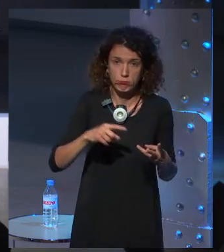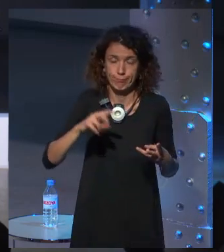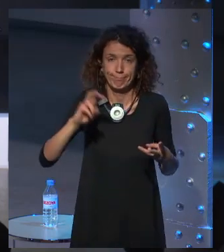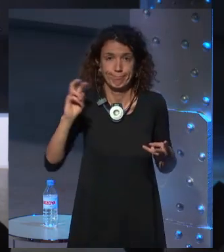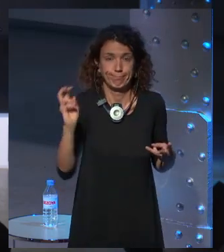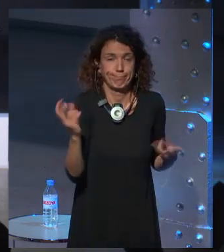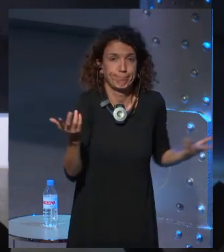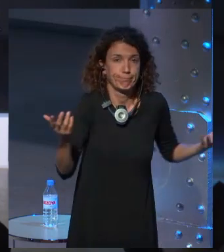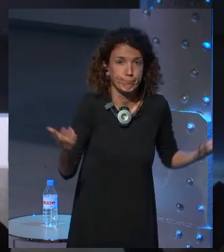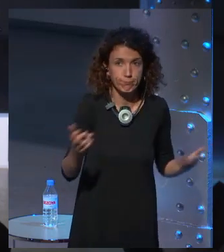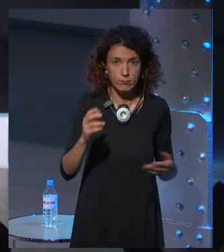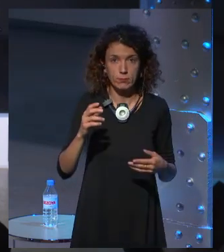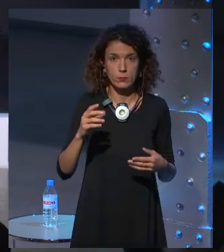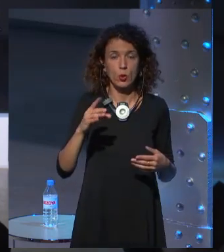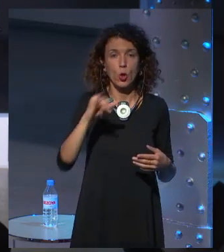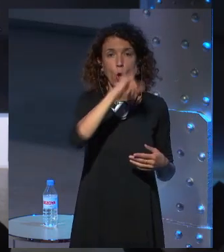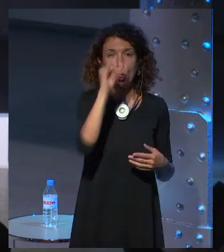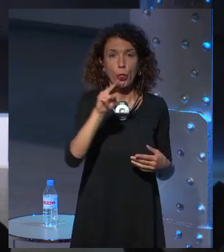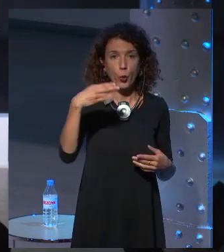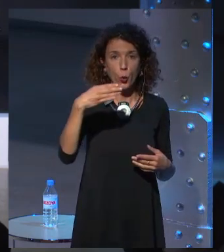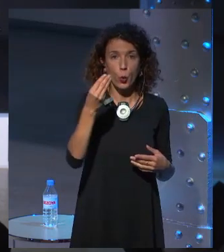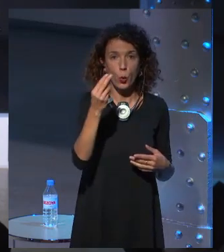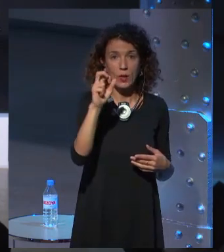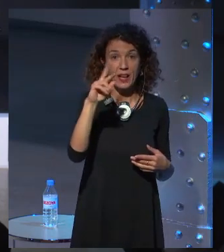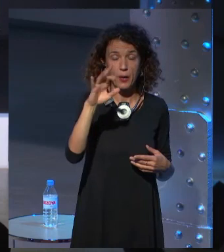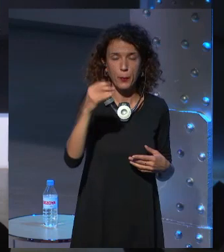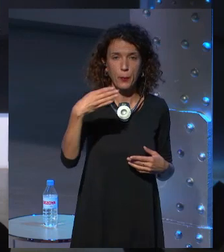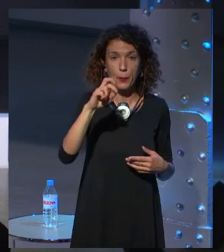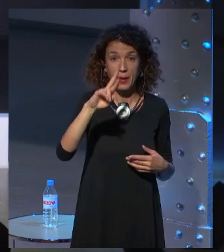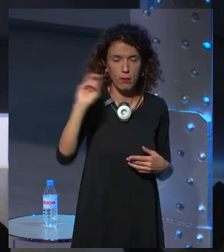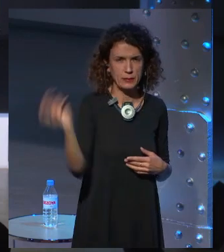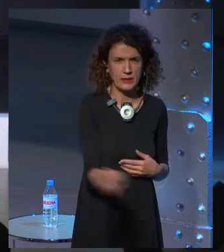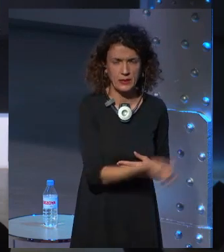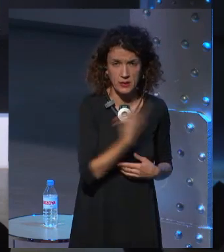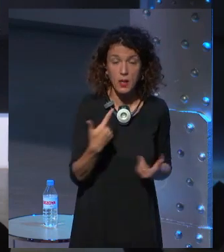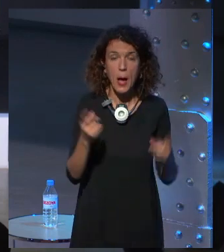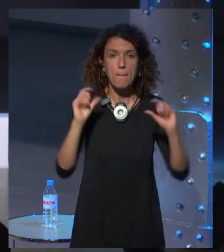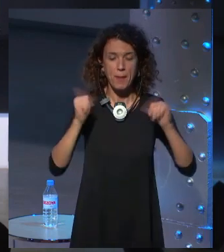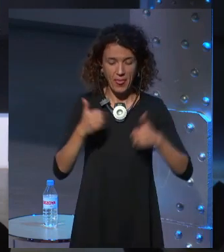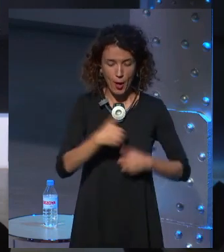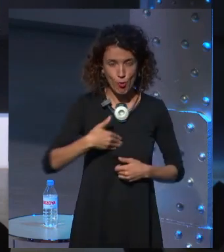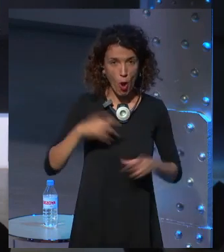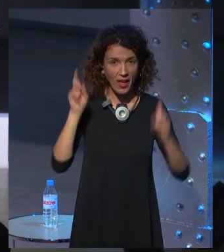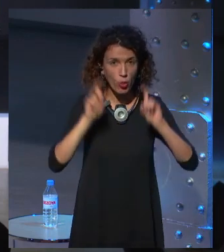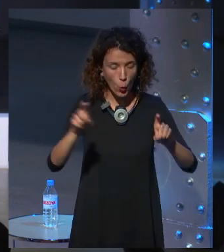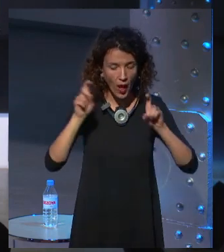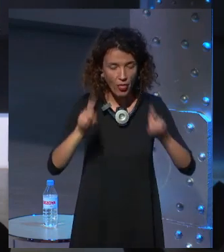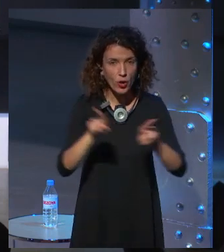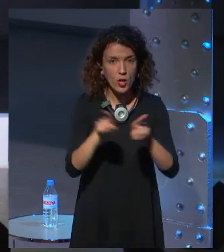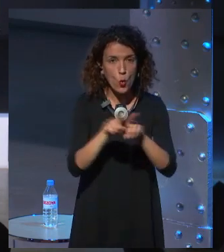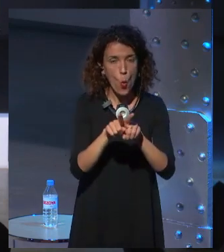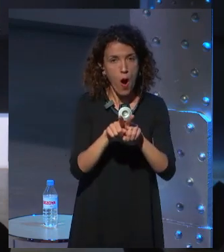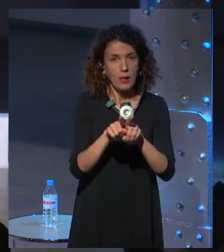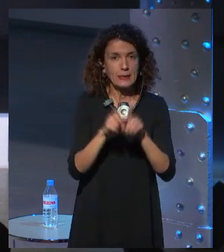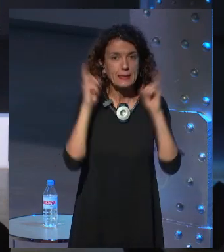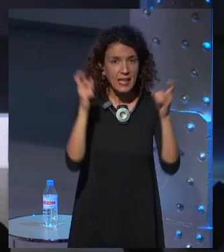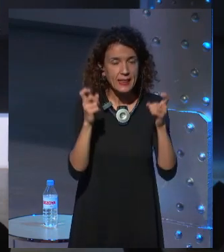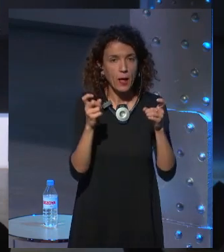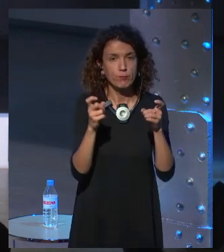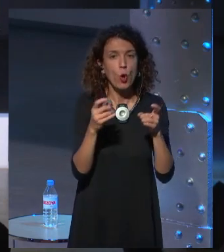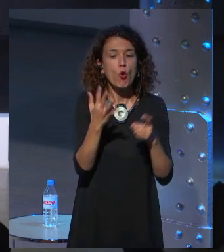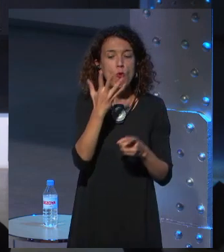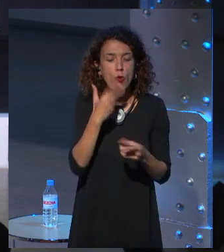Sandberg. We have to start as educators jumping in to what's happening in technology innovation space so that we can